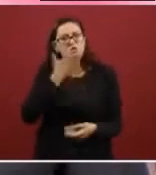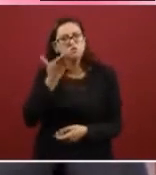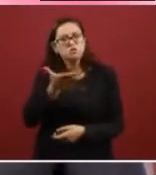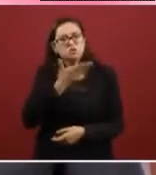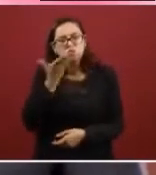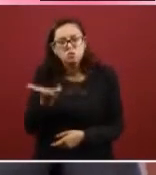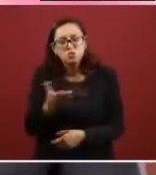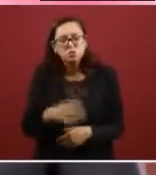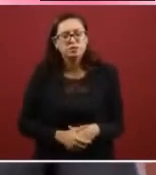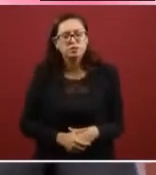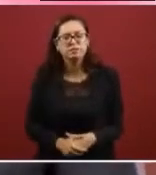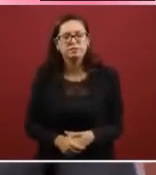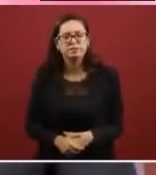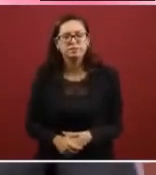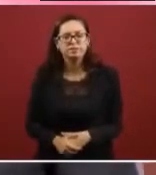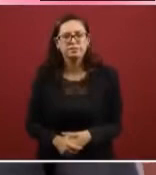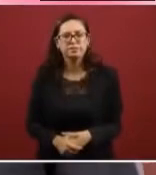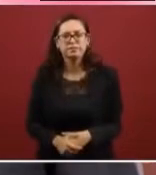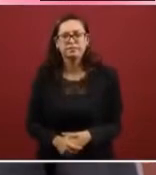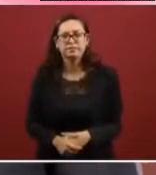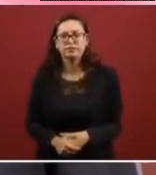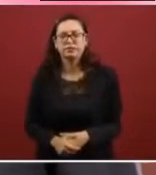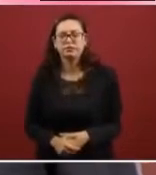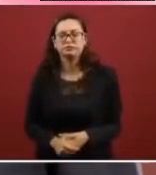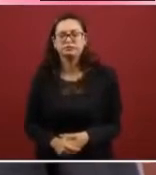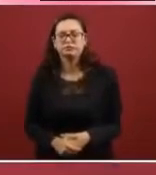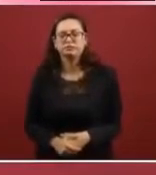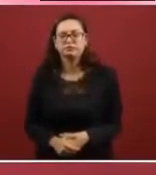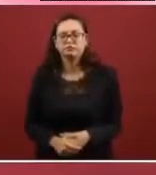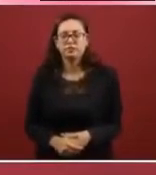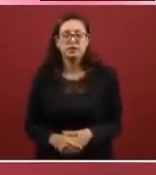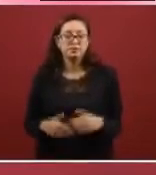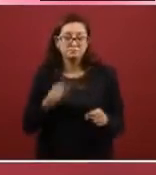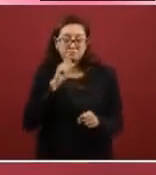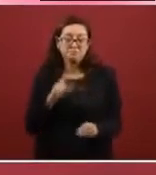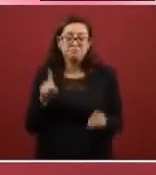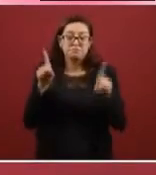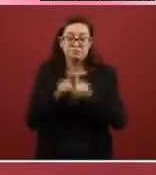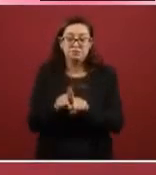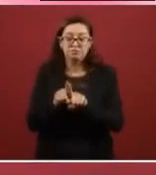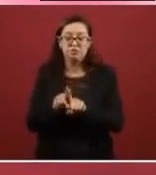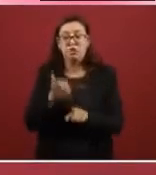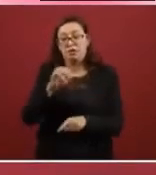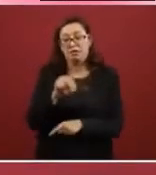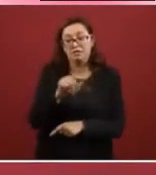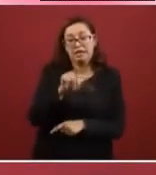el instituto and the Institute Nacional de Pueblos Indígenas está llevando a cabo